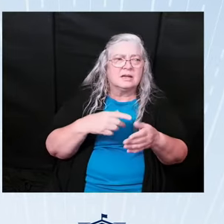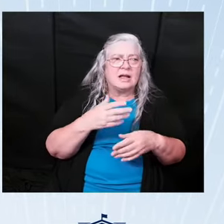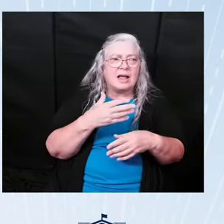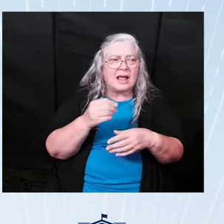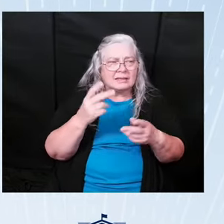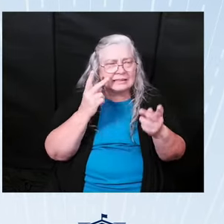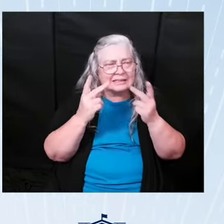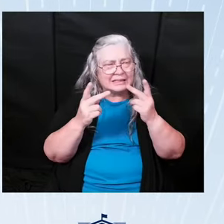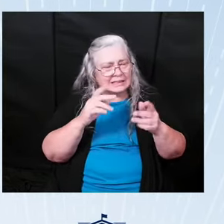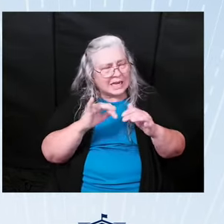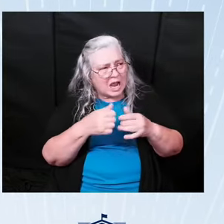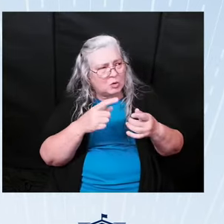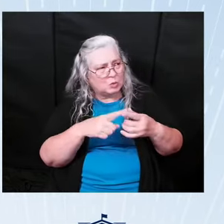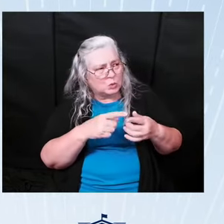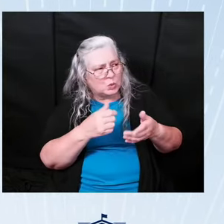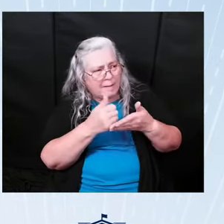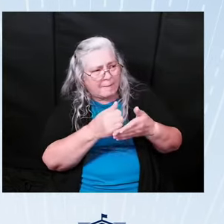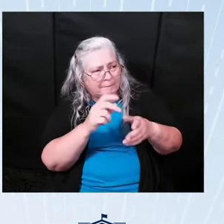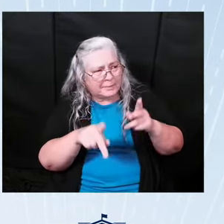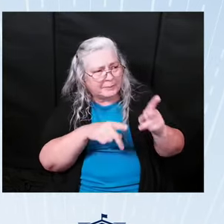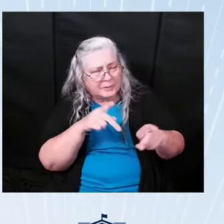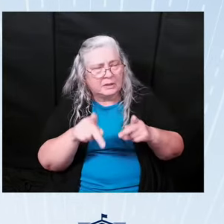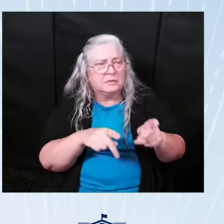for the weather's community, the actions.